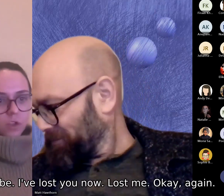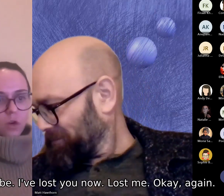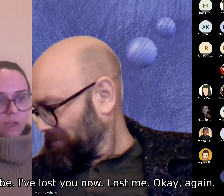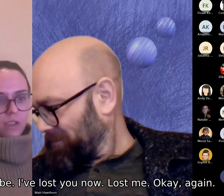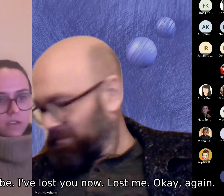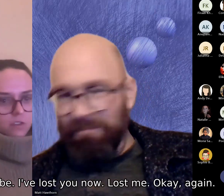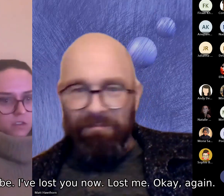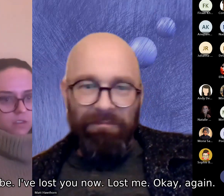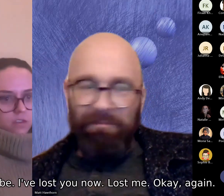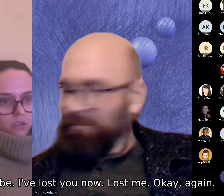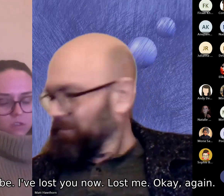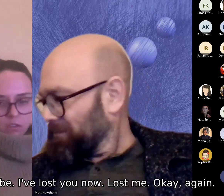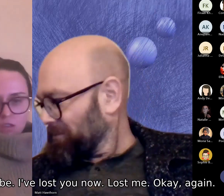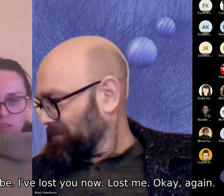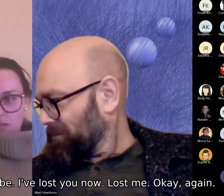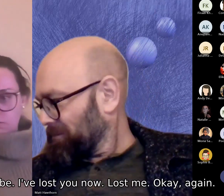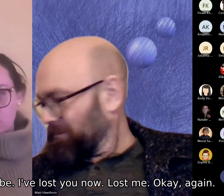You know what?